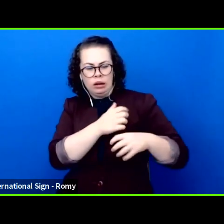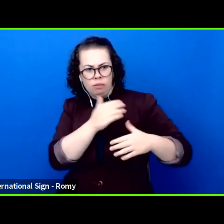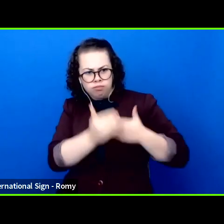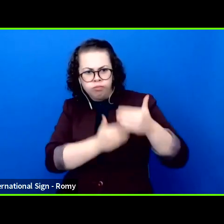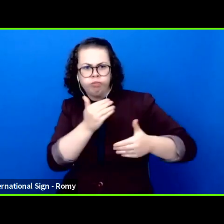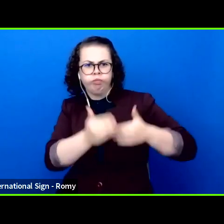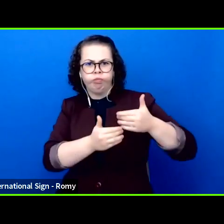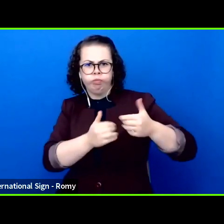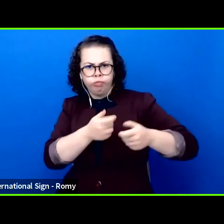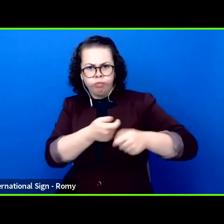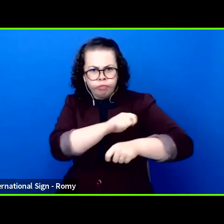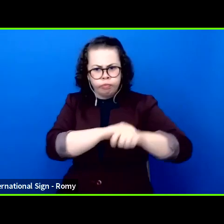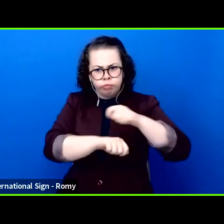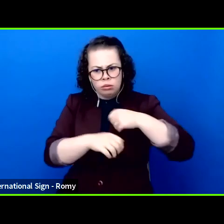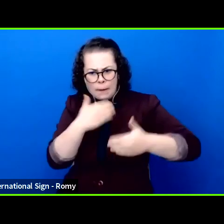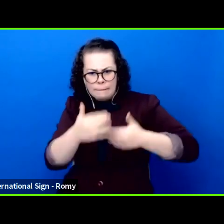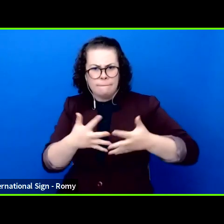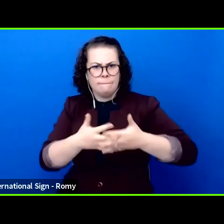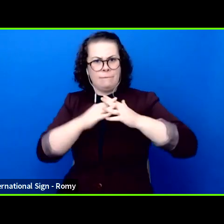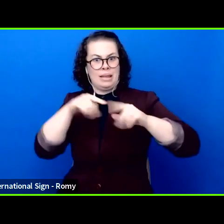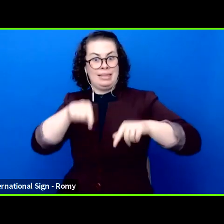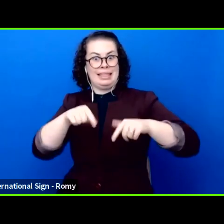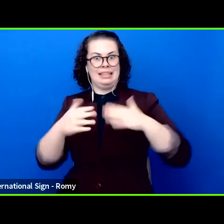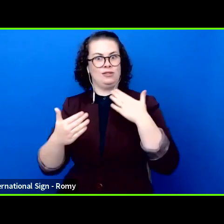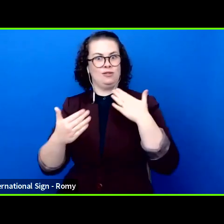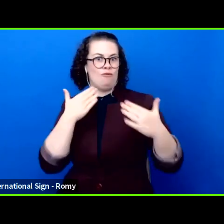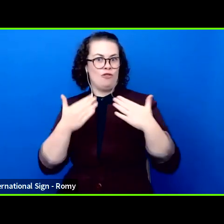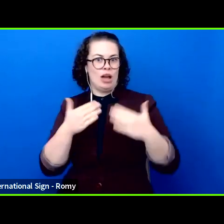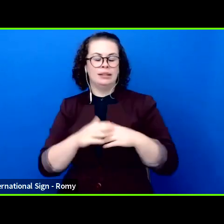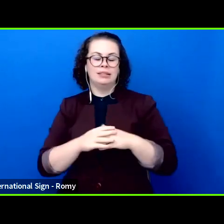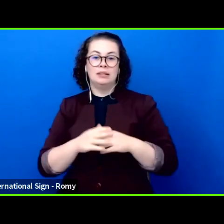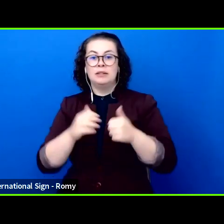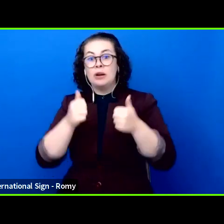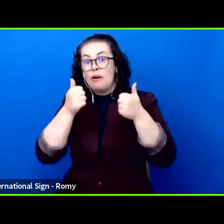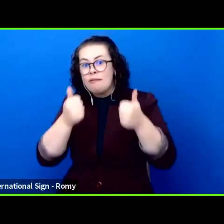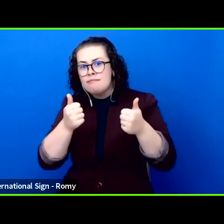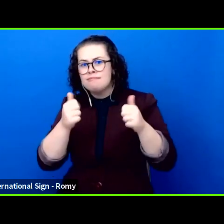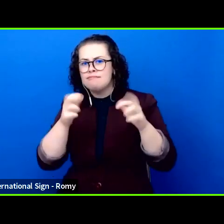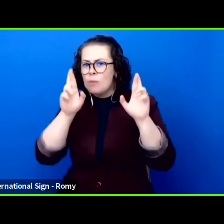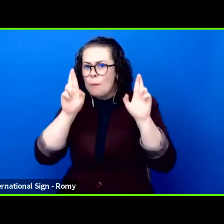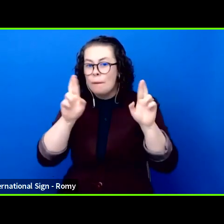cooperation. I wish you good luck and health. Thank you.